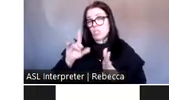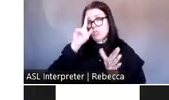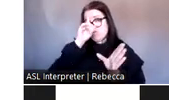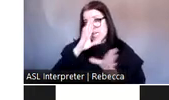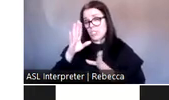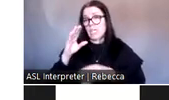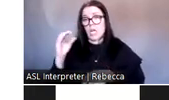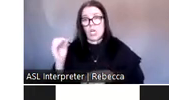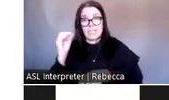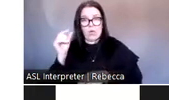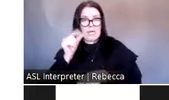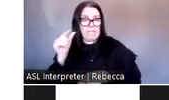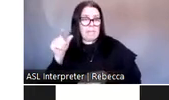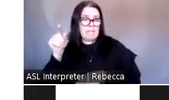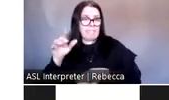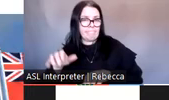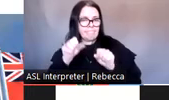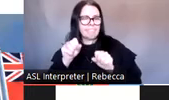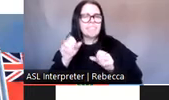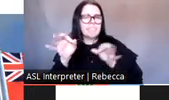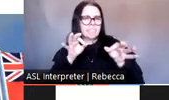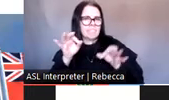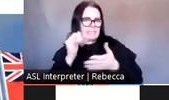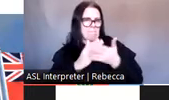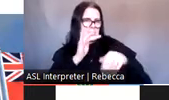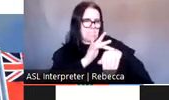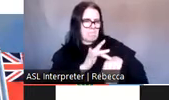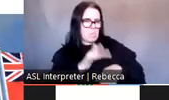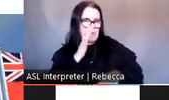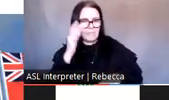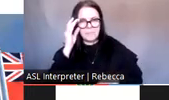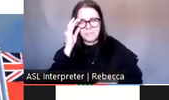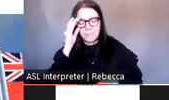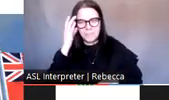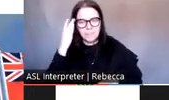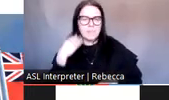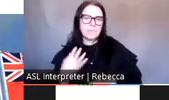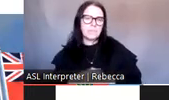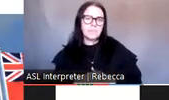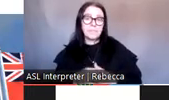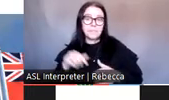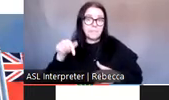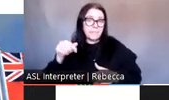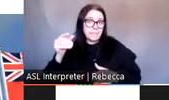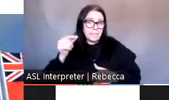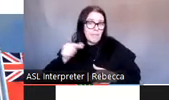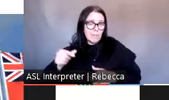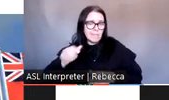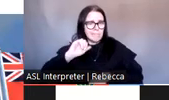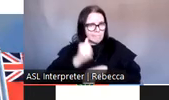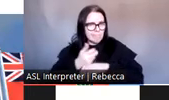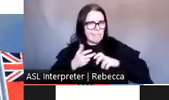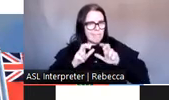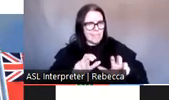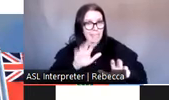Ontario is undertaking. I'll just outline a few features of that. So our government has invested $59.5 million